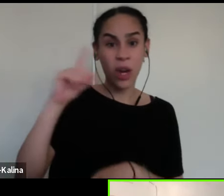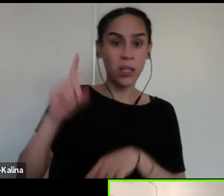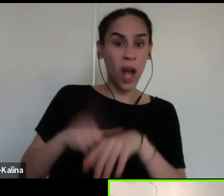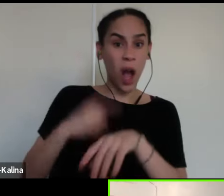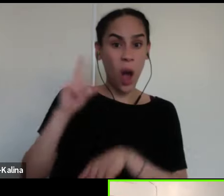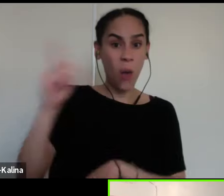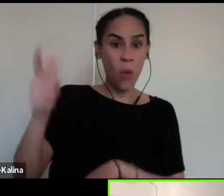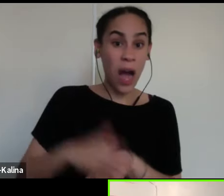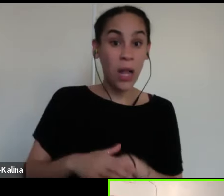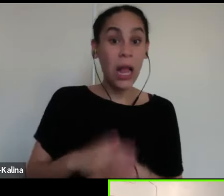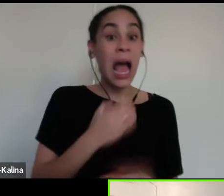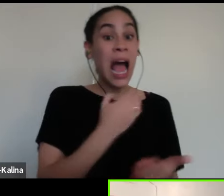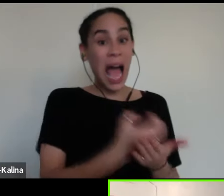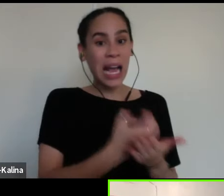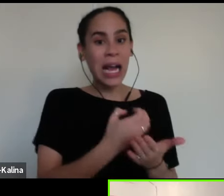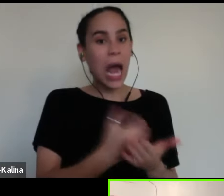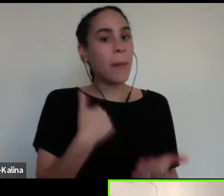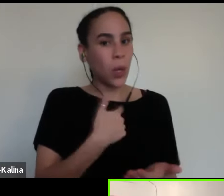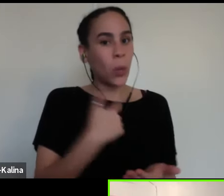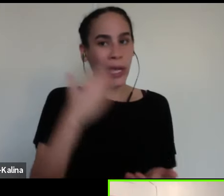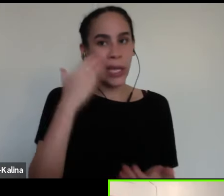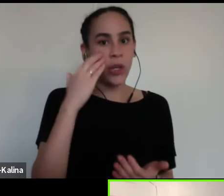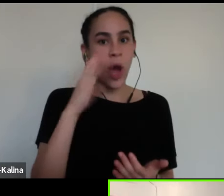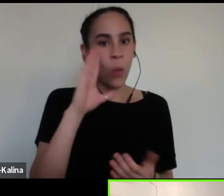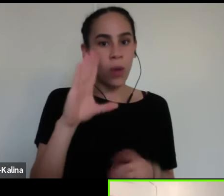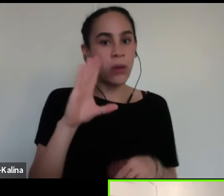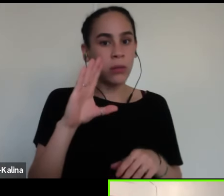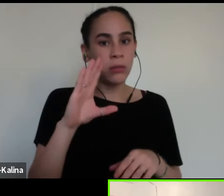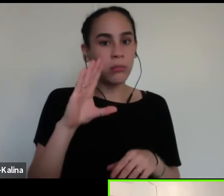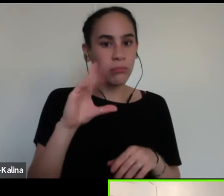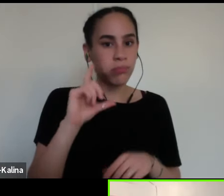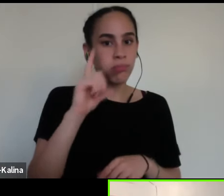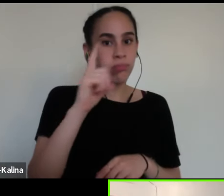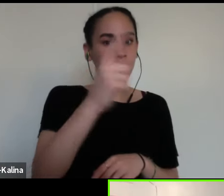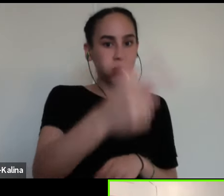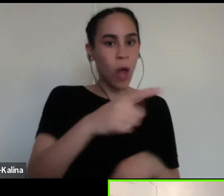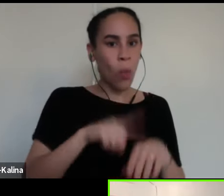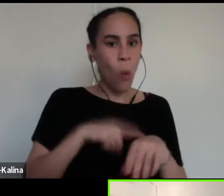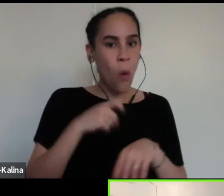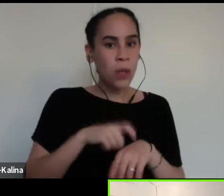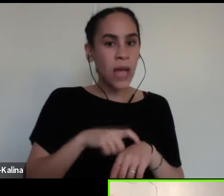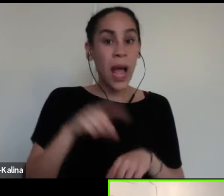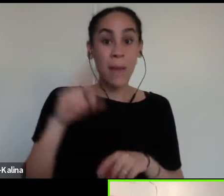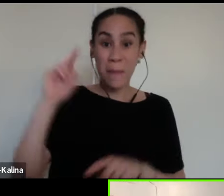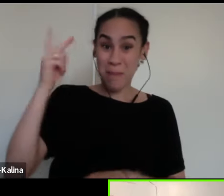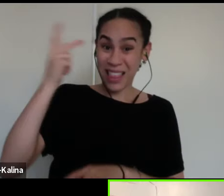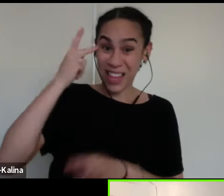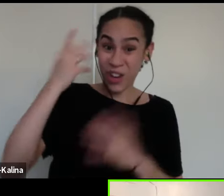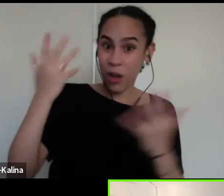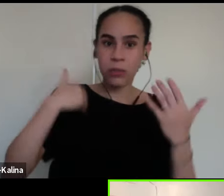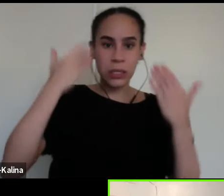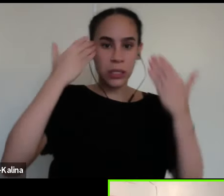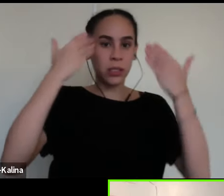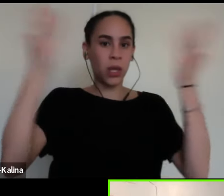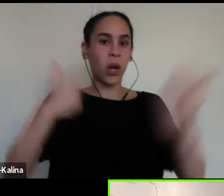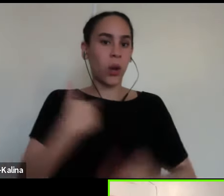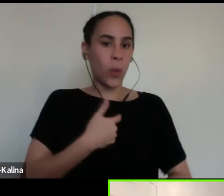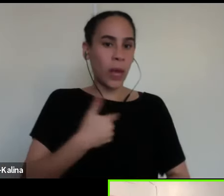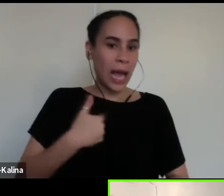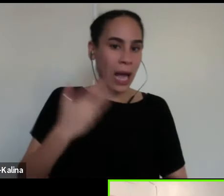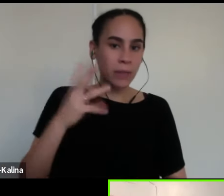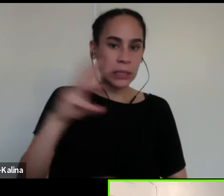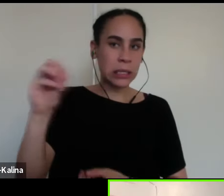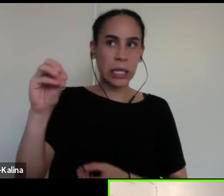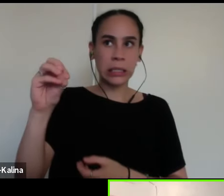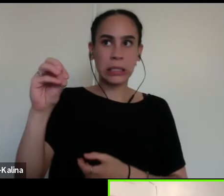economic perspective, we're in this for a while. From a political angle, we don't know. I mean, we have 60 some days to know that, right?